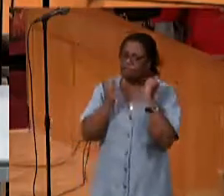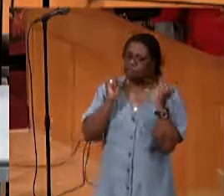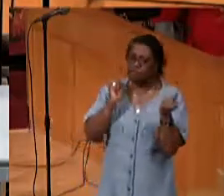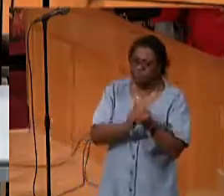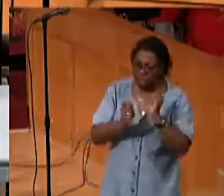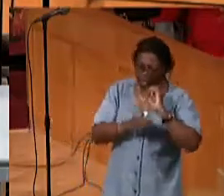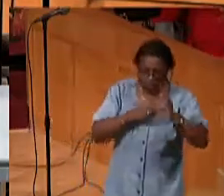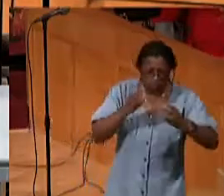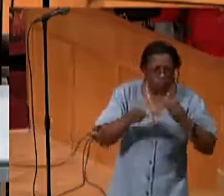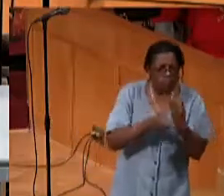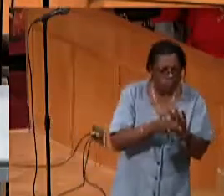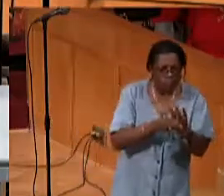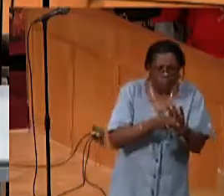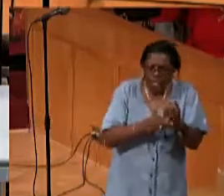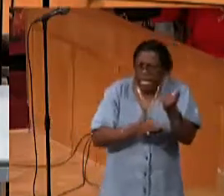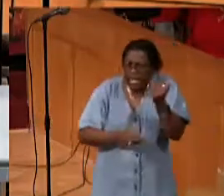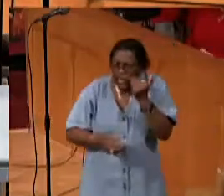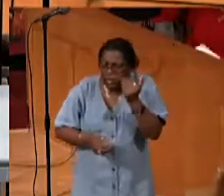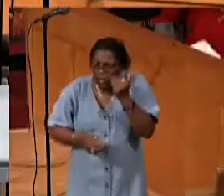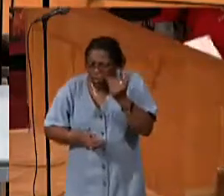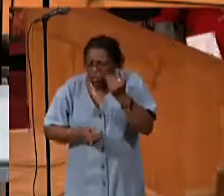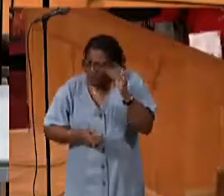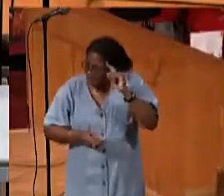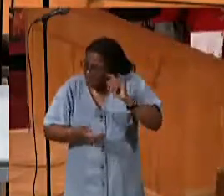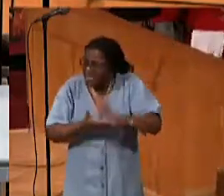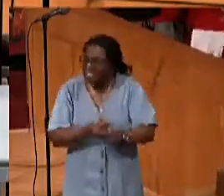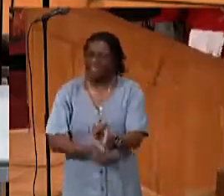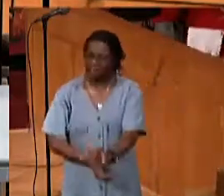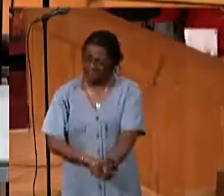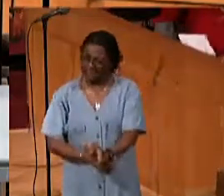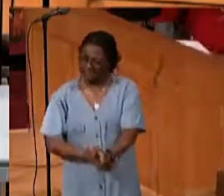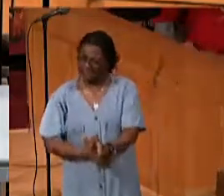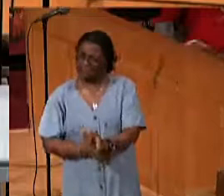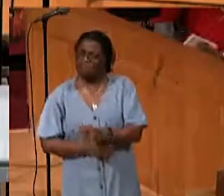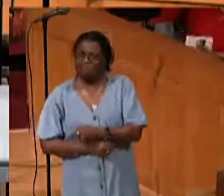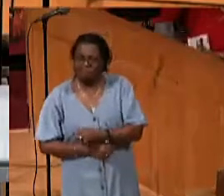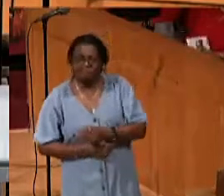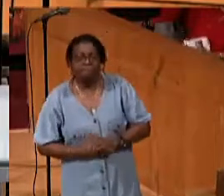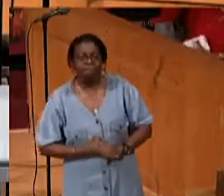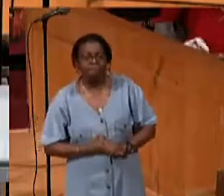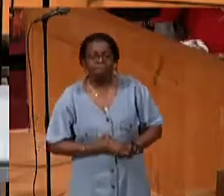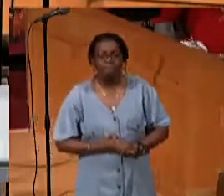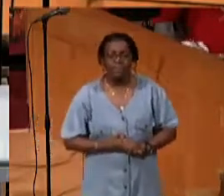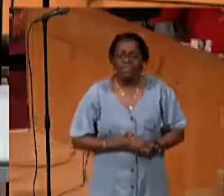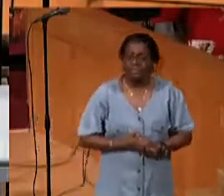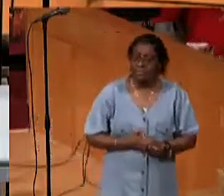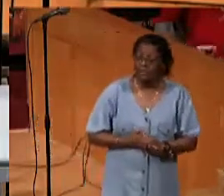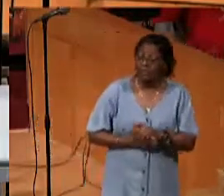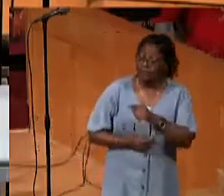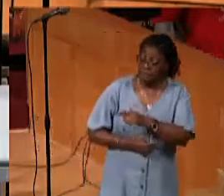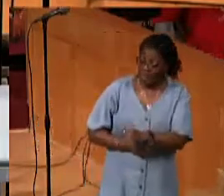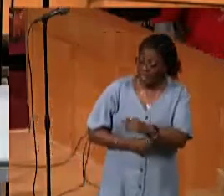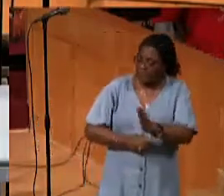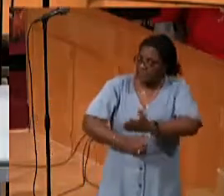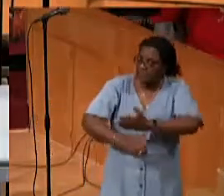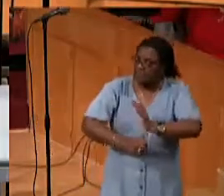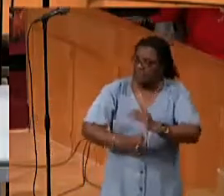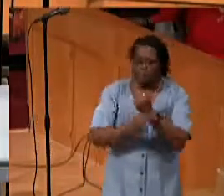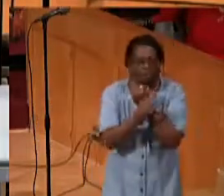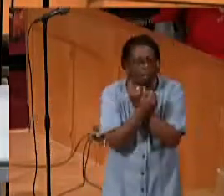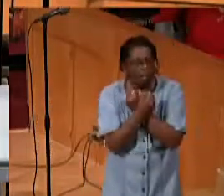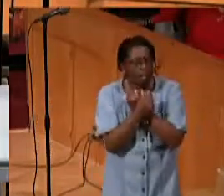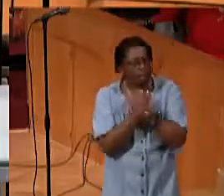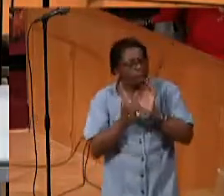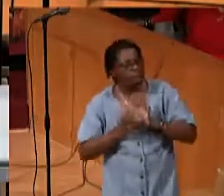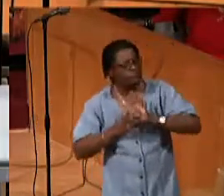And she had to be on board with it, y'all. So she sings, y'all. She sings about a love relationship that changed, first of all,